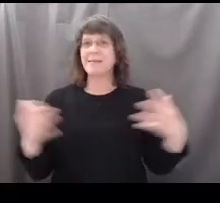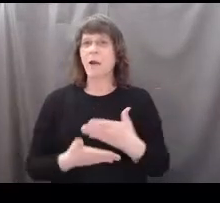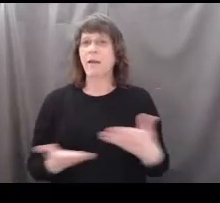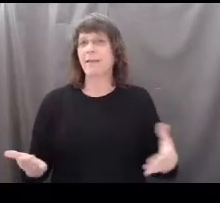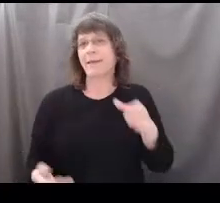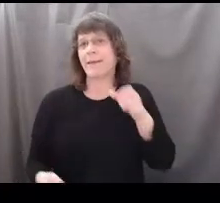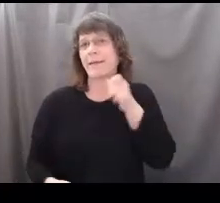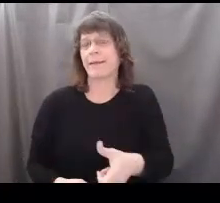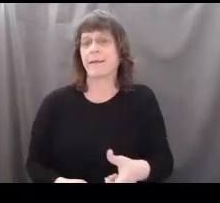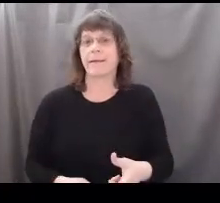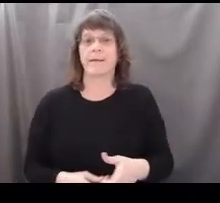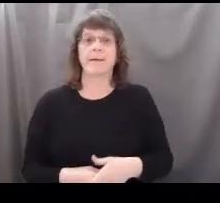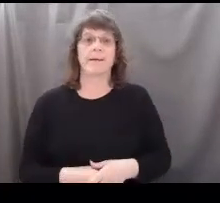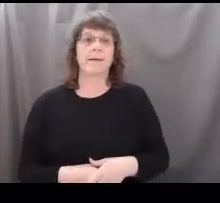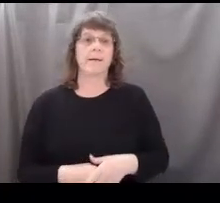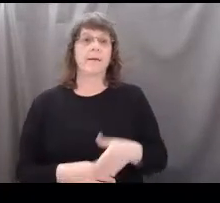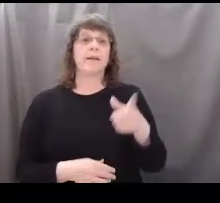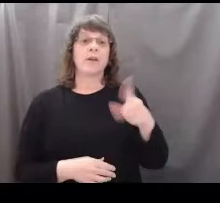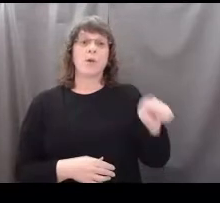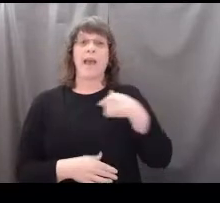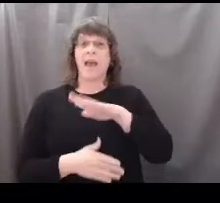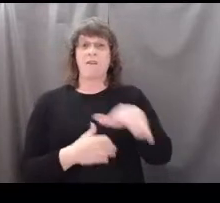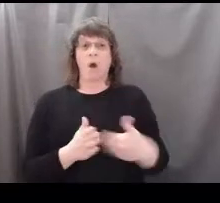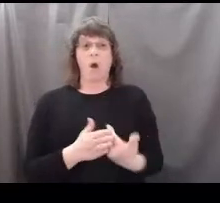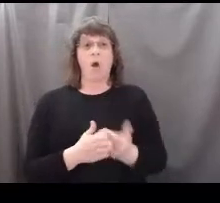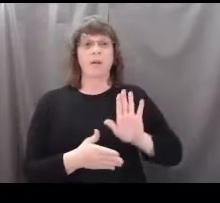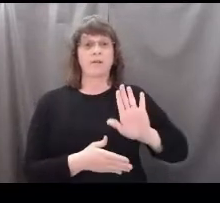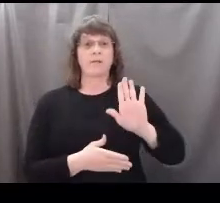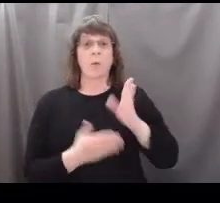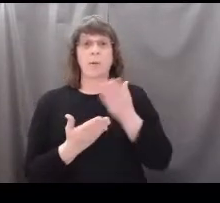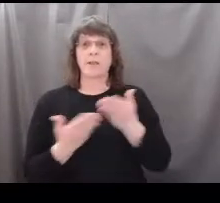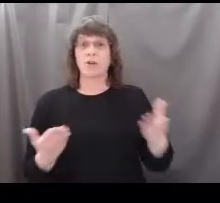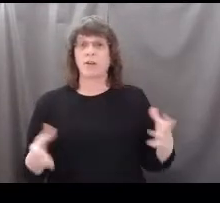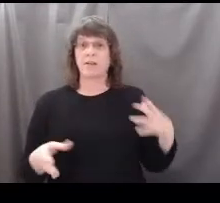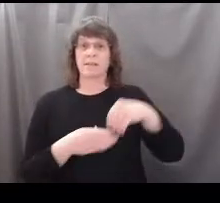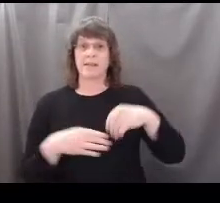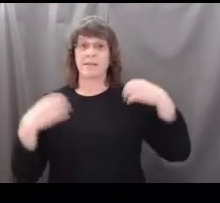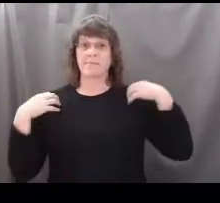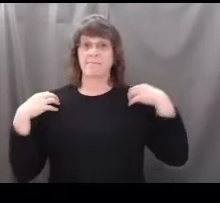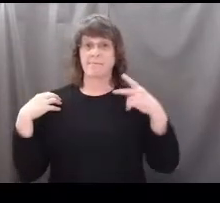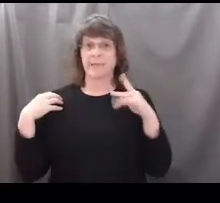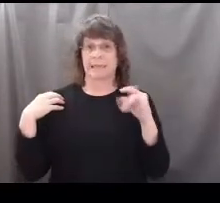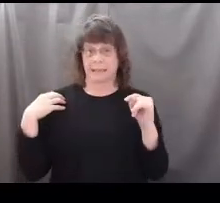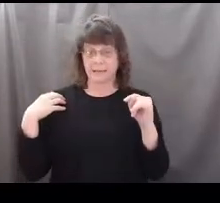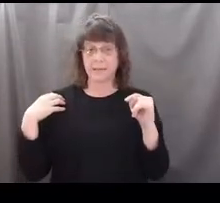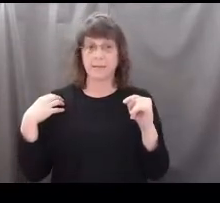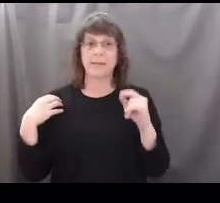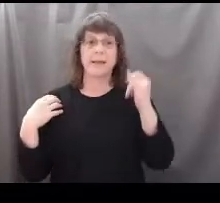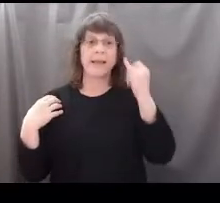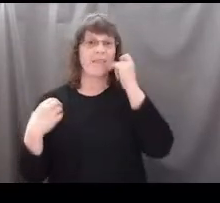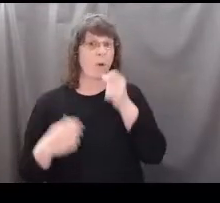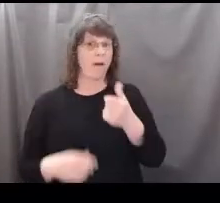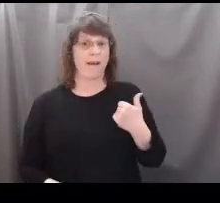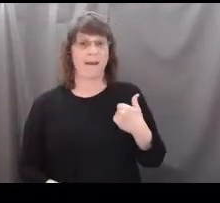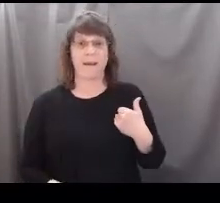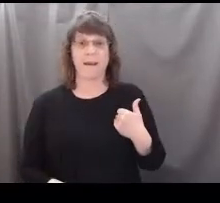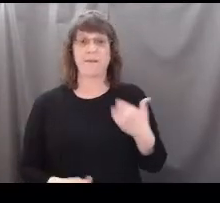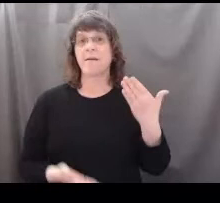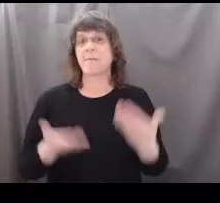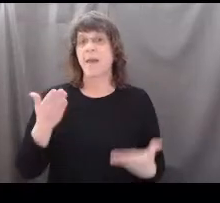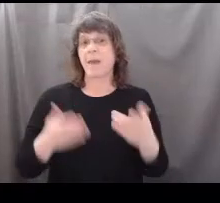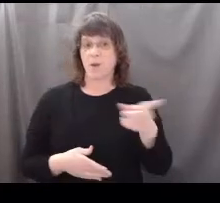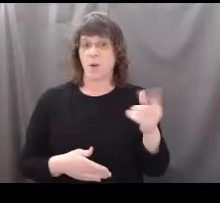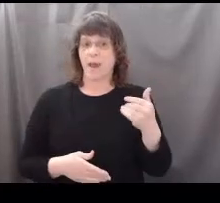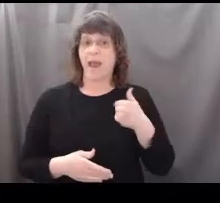thing. You've got all of your materials that you need in your science kit. If you don't have a science kit, you may have